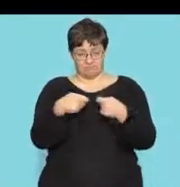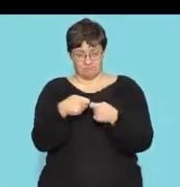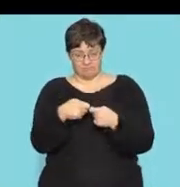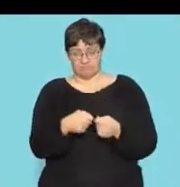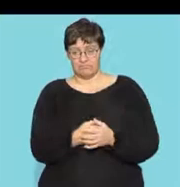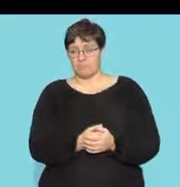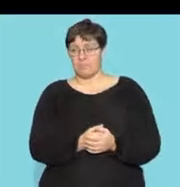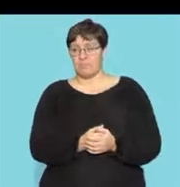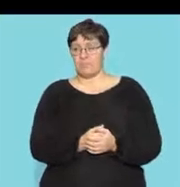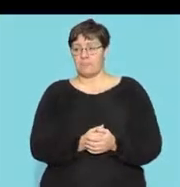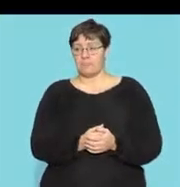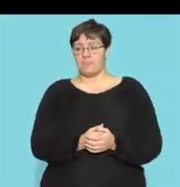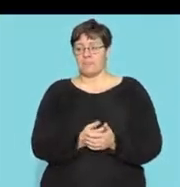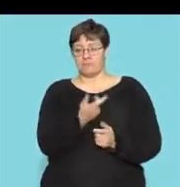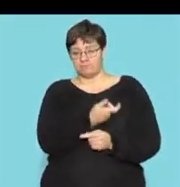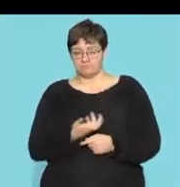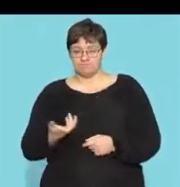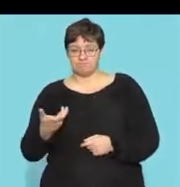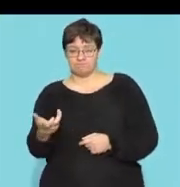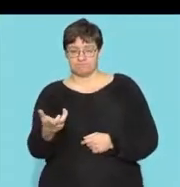as a standalone